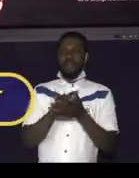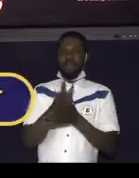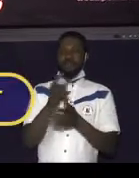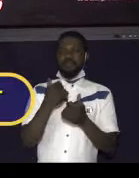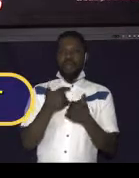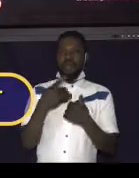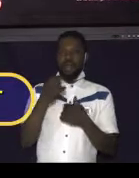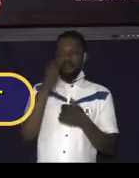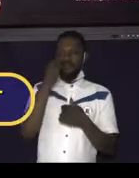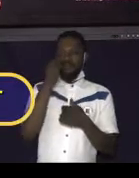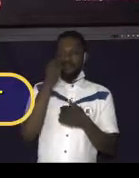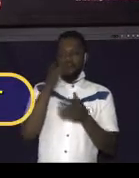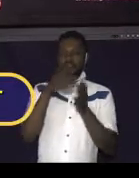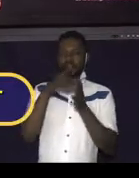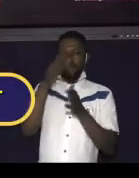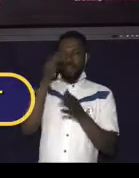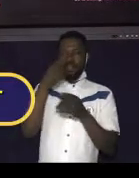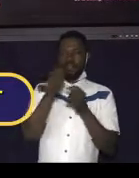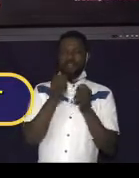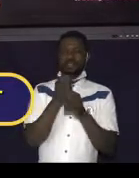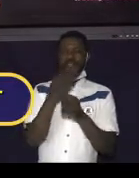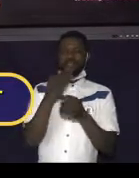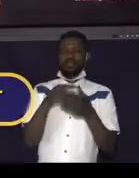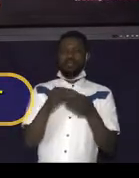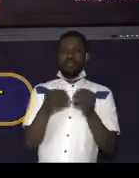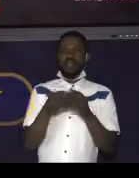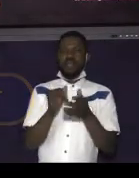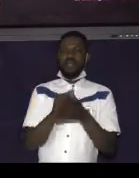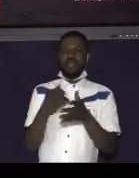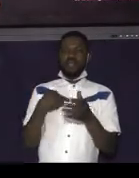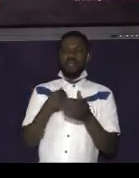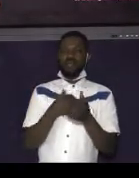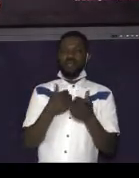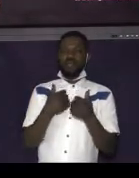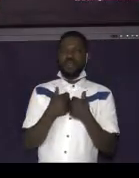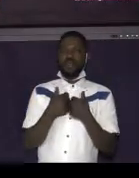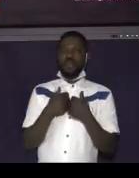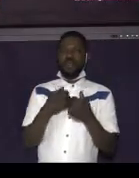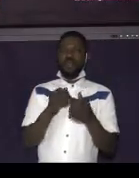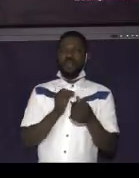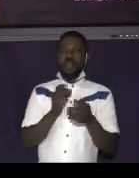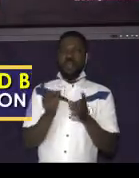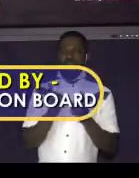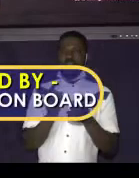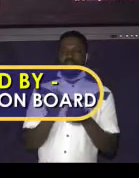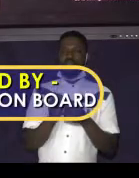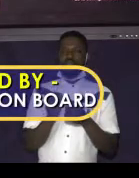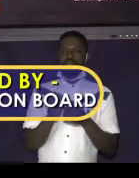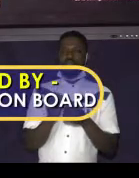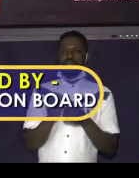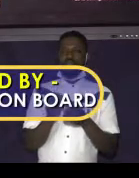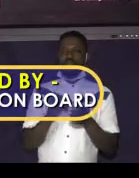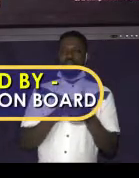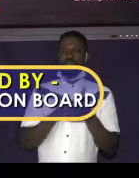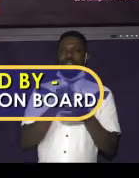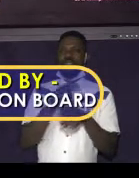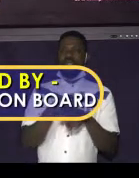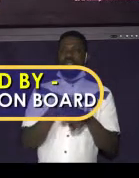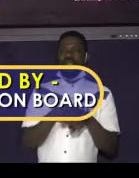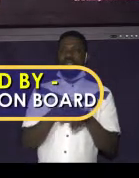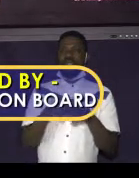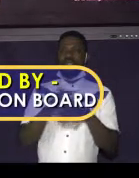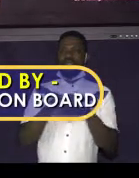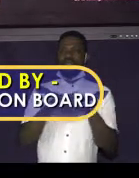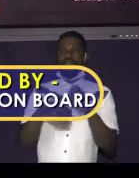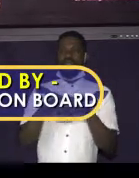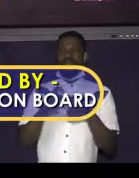had fun learning the types of sentences that we have. I did too. So it's time to hand you over